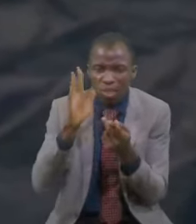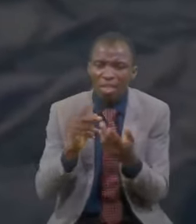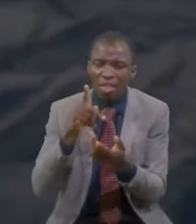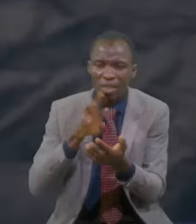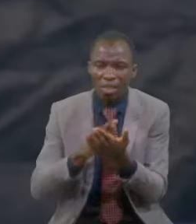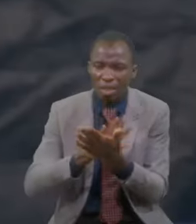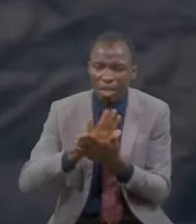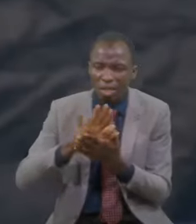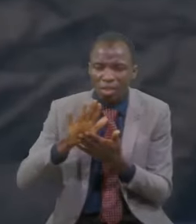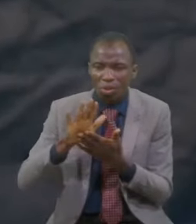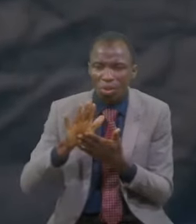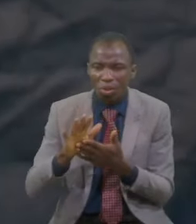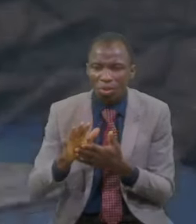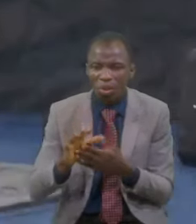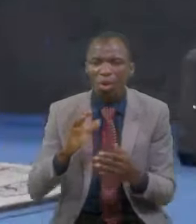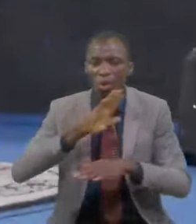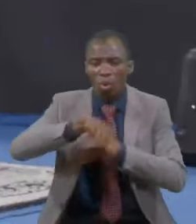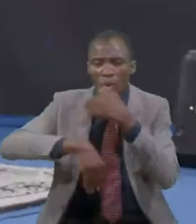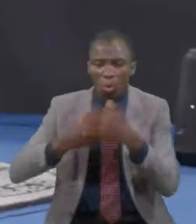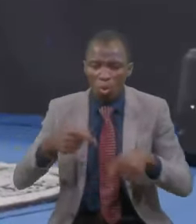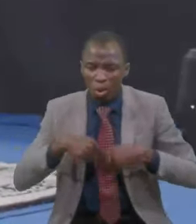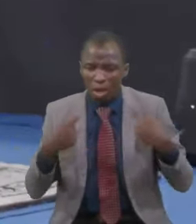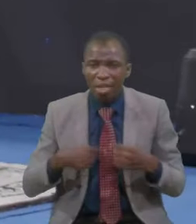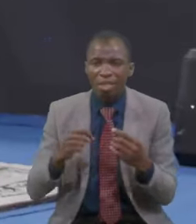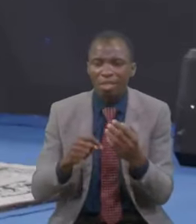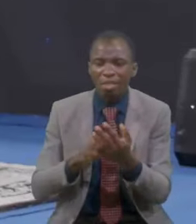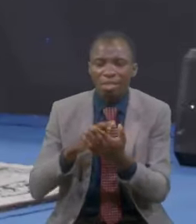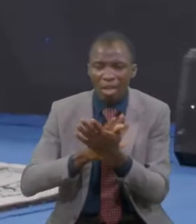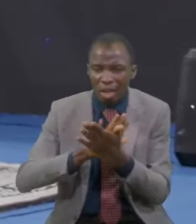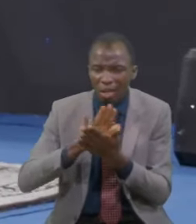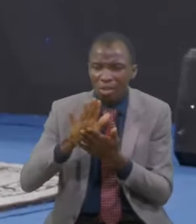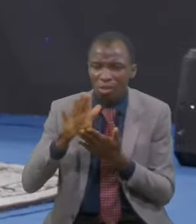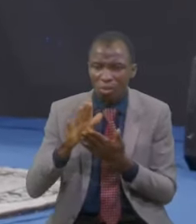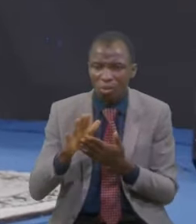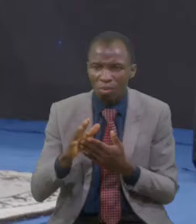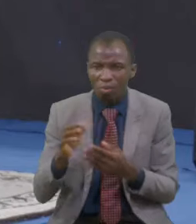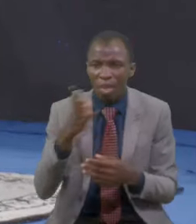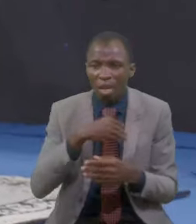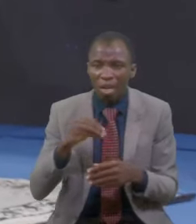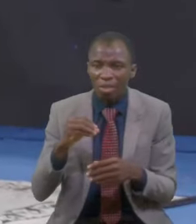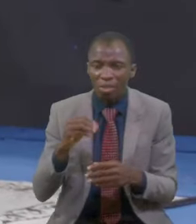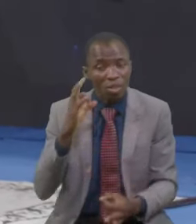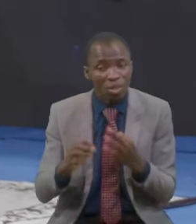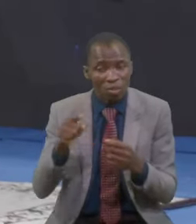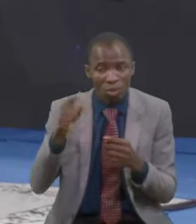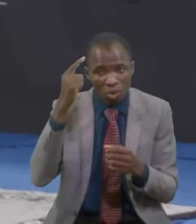wholeheartedly righteous, impeccably righteous. And if you thought